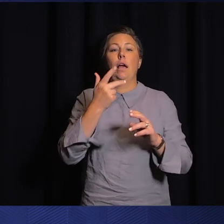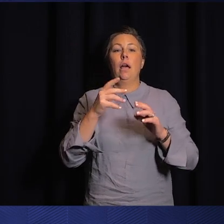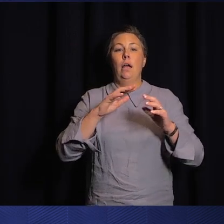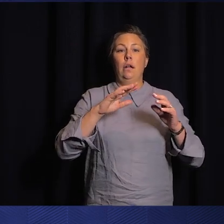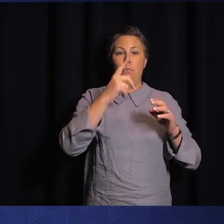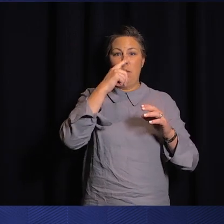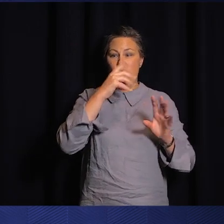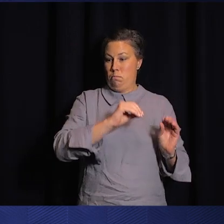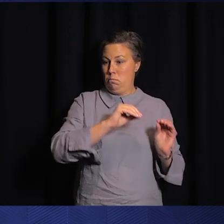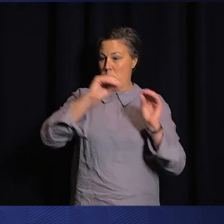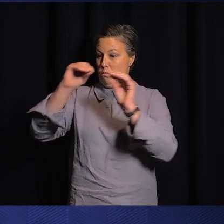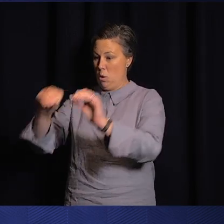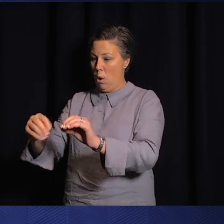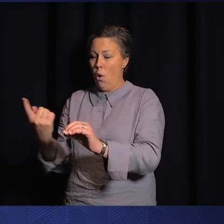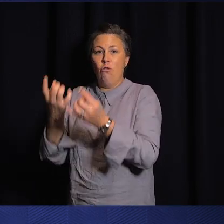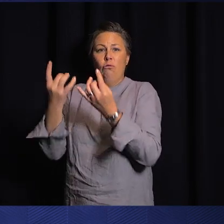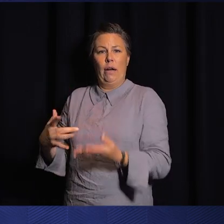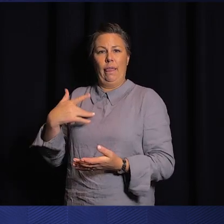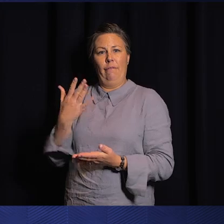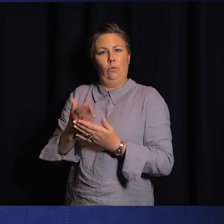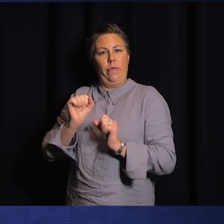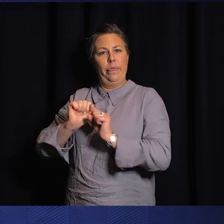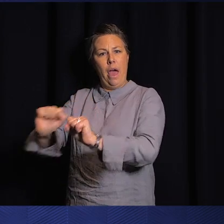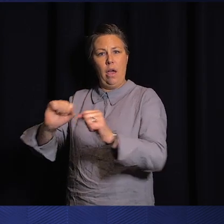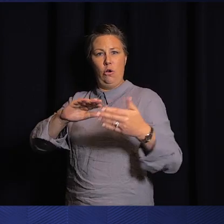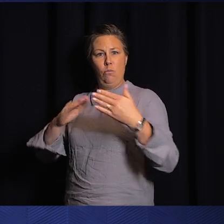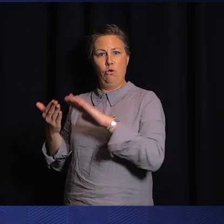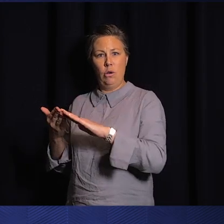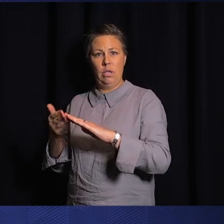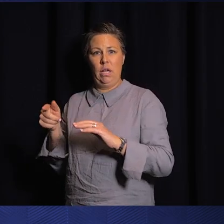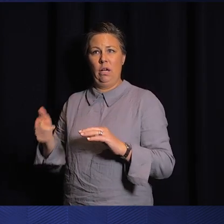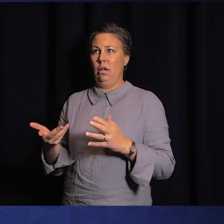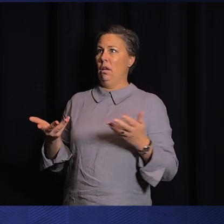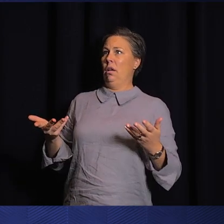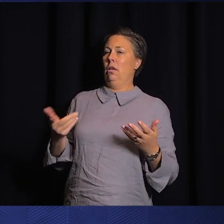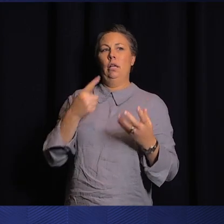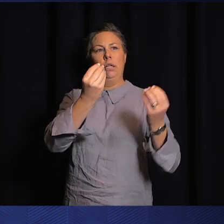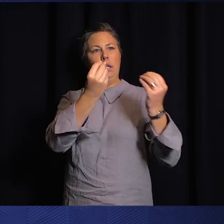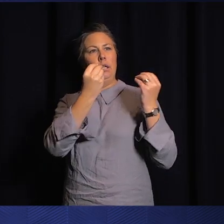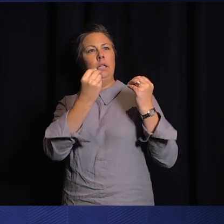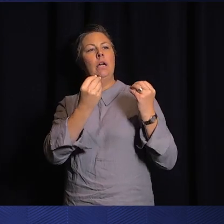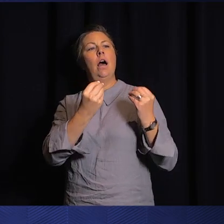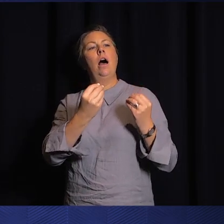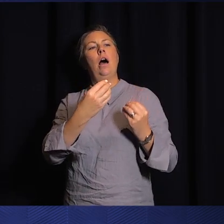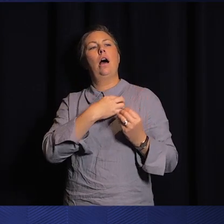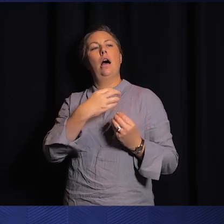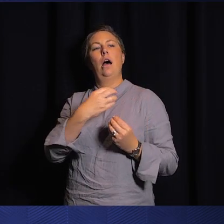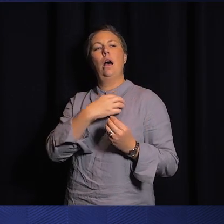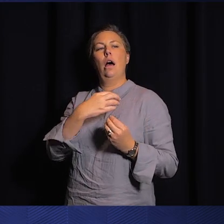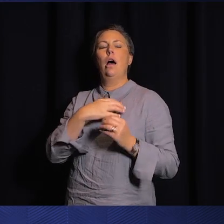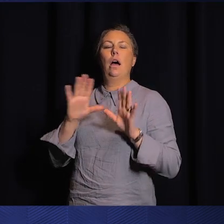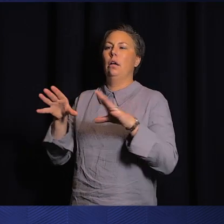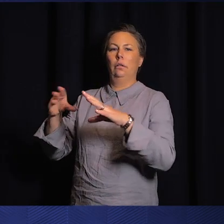to consider the rights of people when they are displaced, but people have to be aware